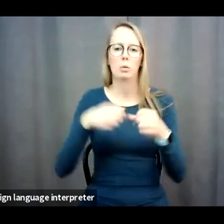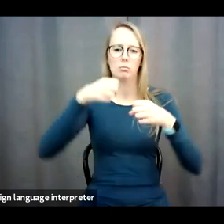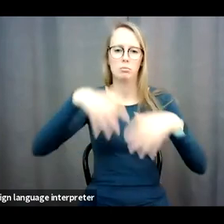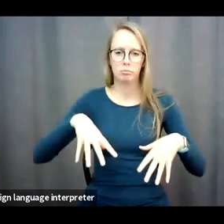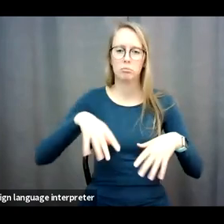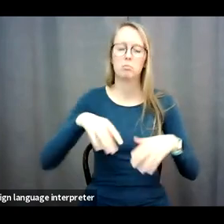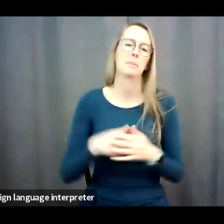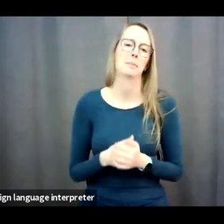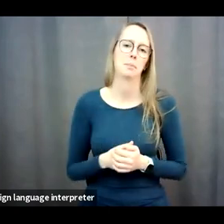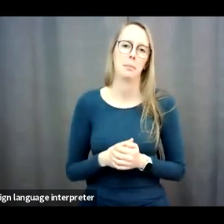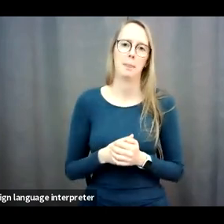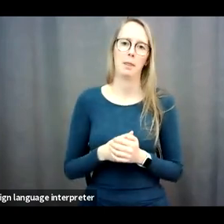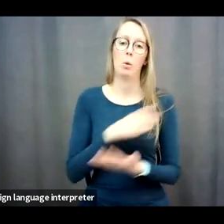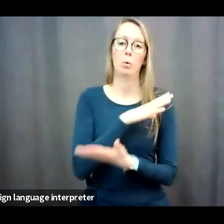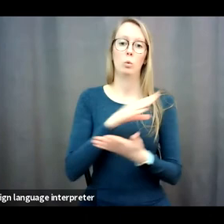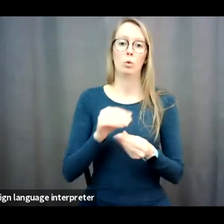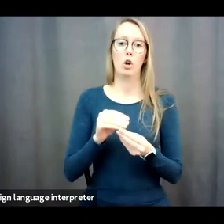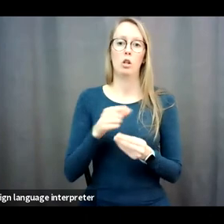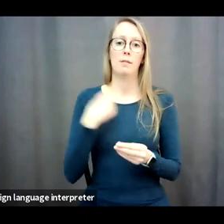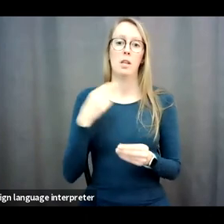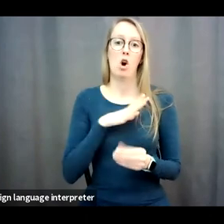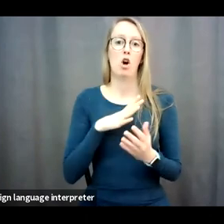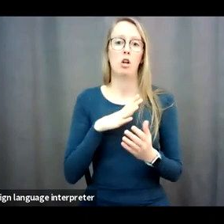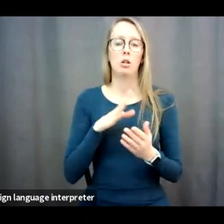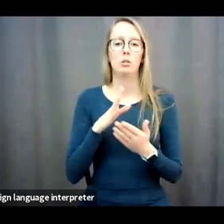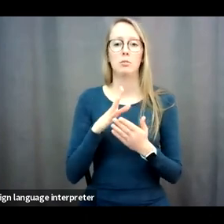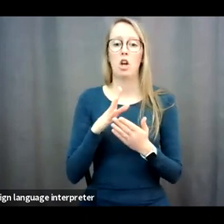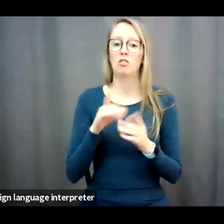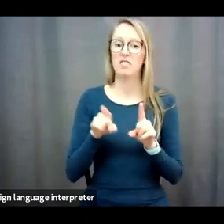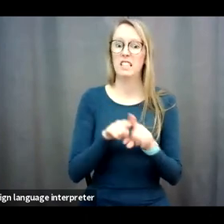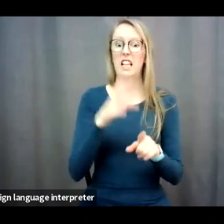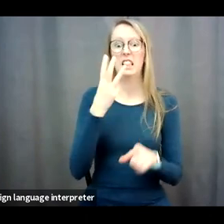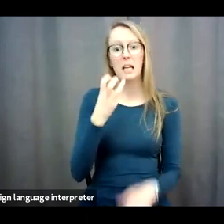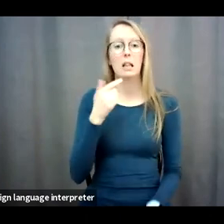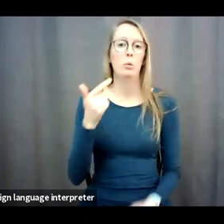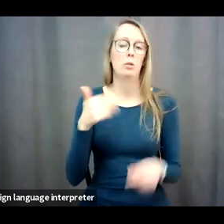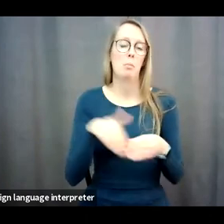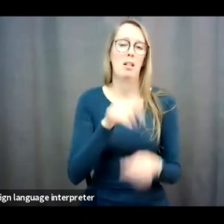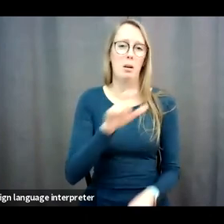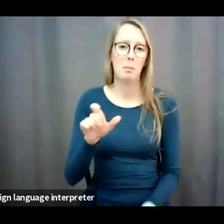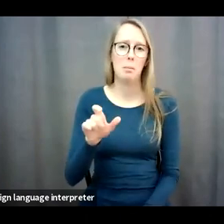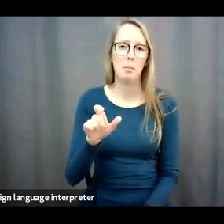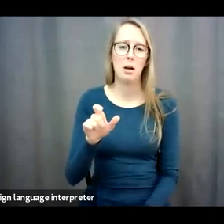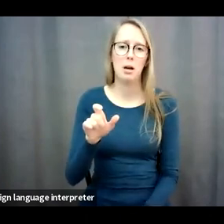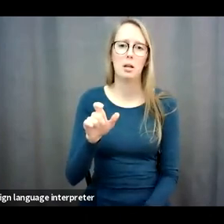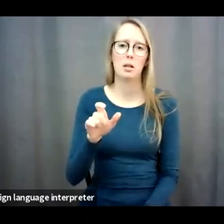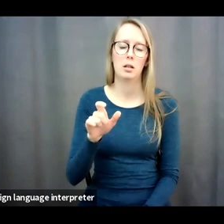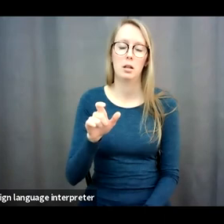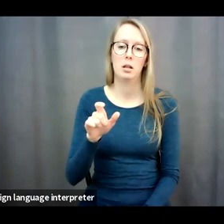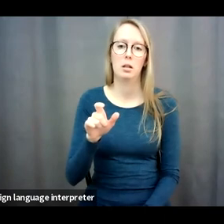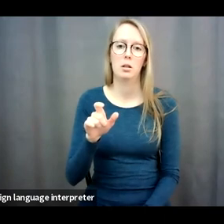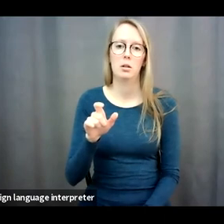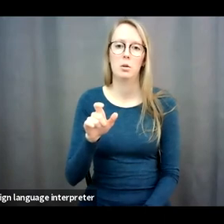And in total, we have almost 30,000 members, which represents